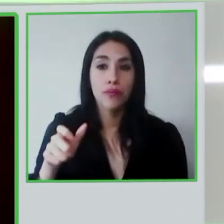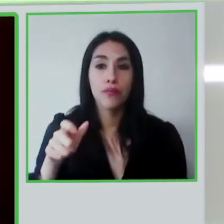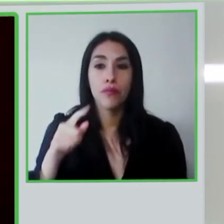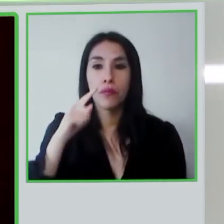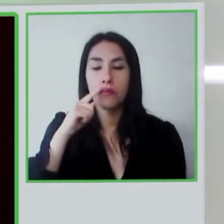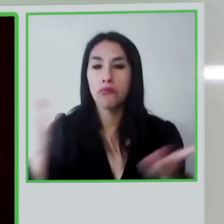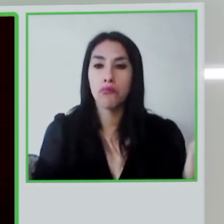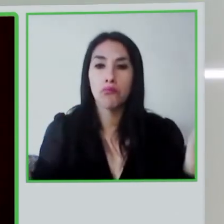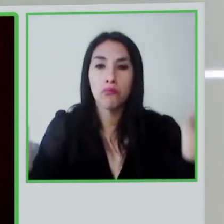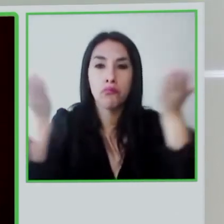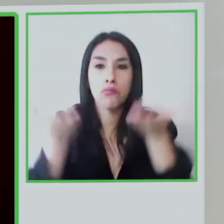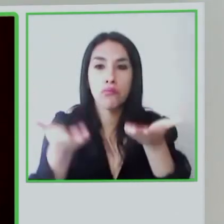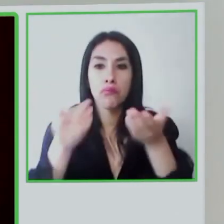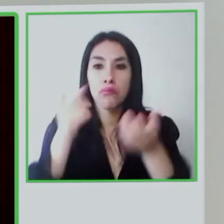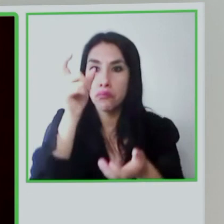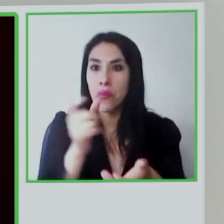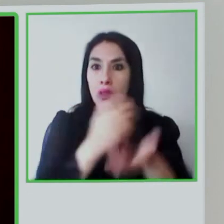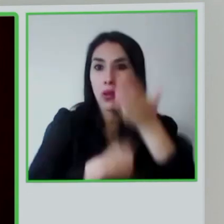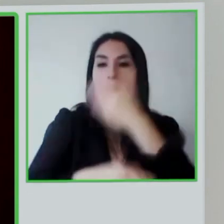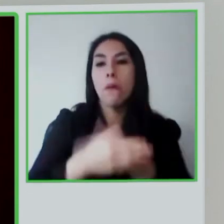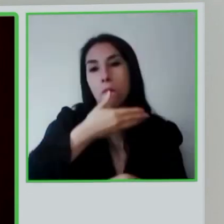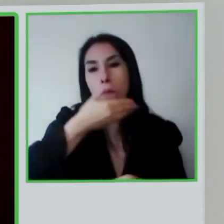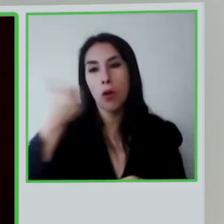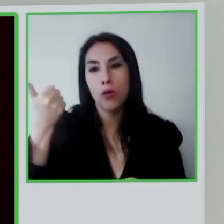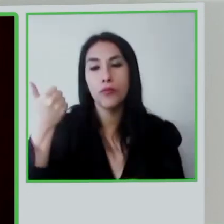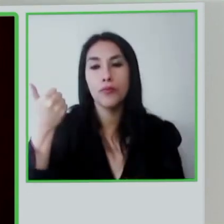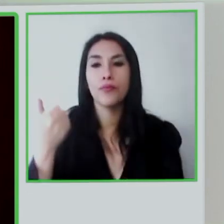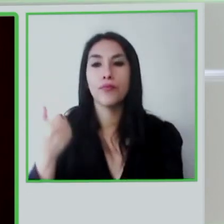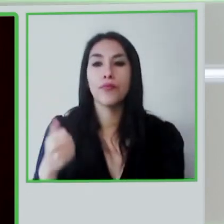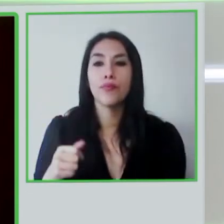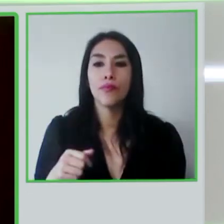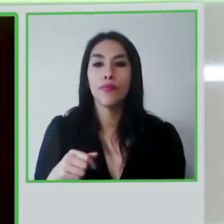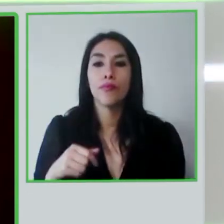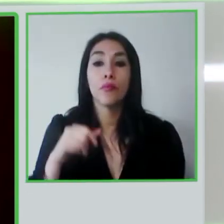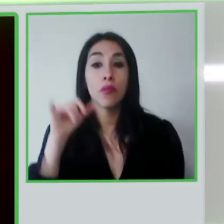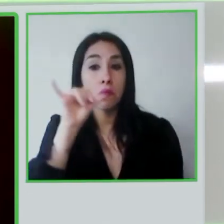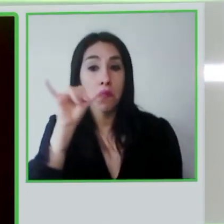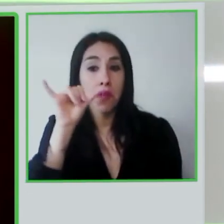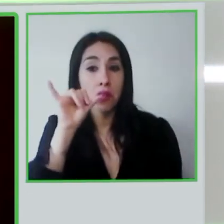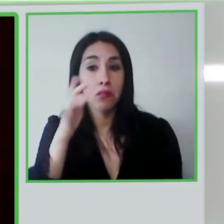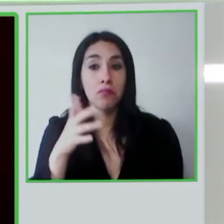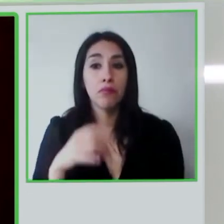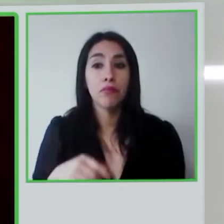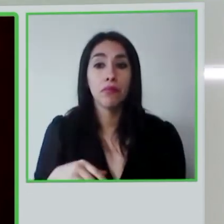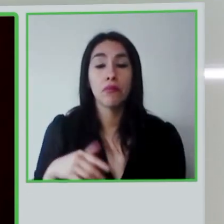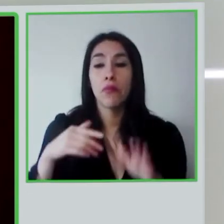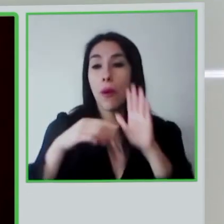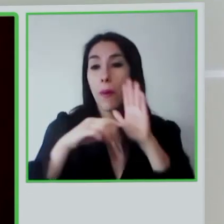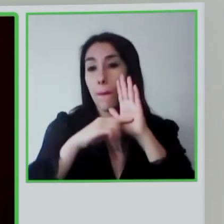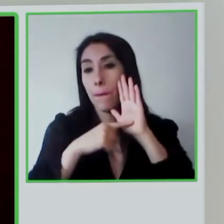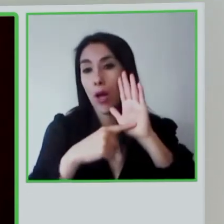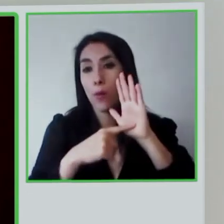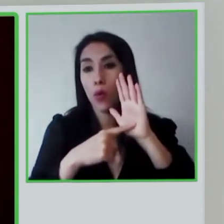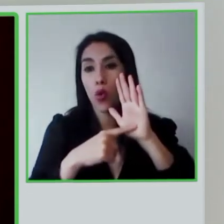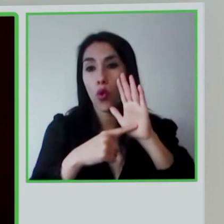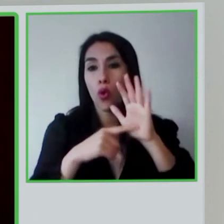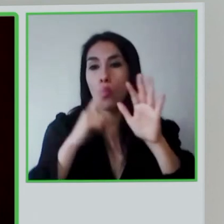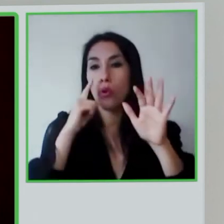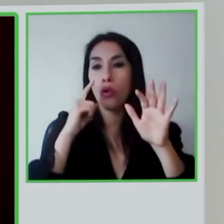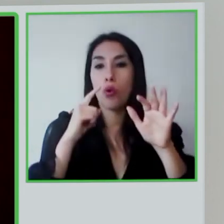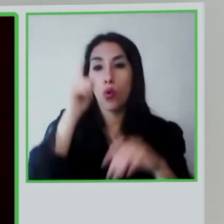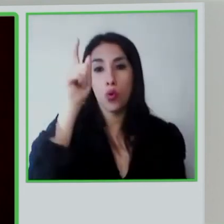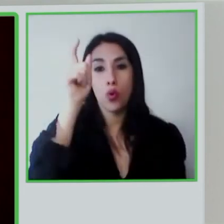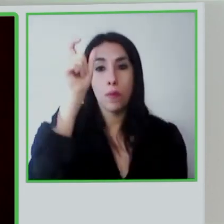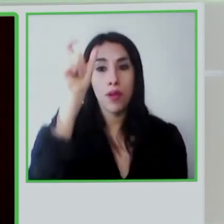management for a disability are better, it'll be more direct. And a classic example for this would be,